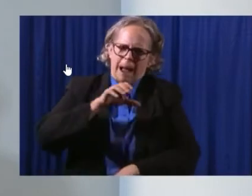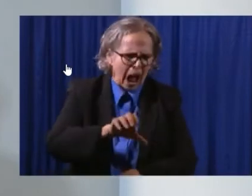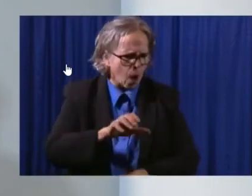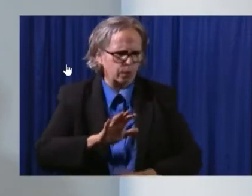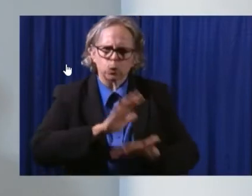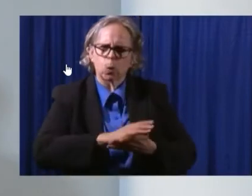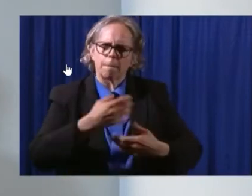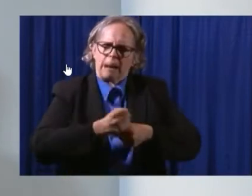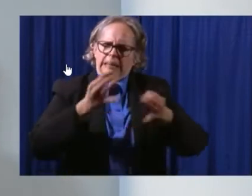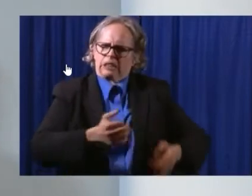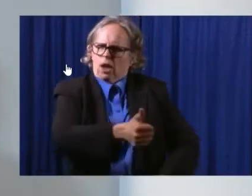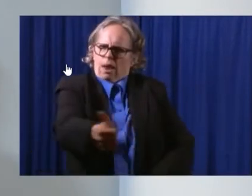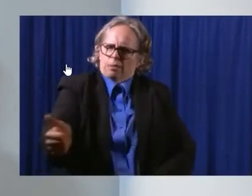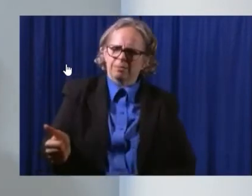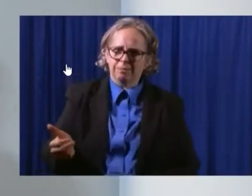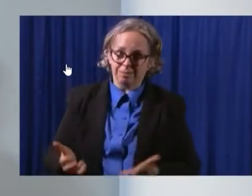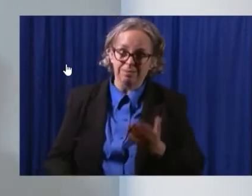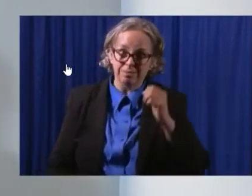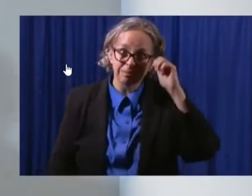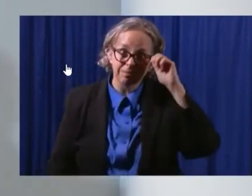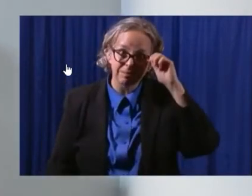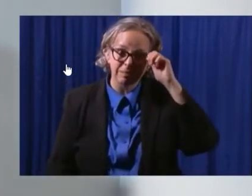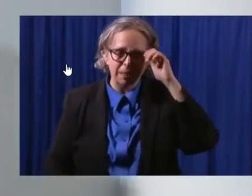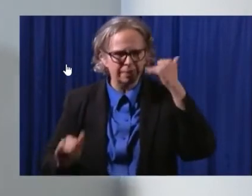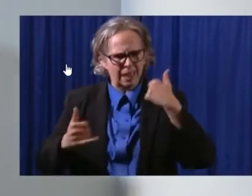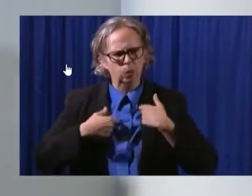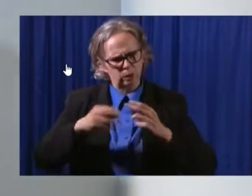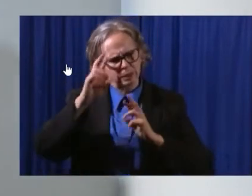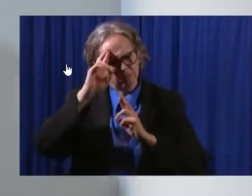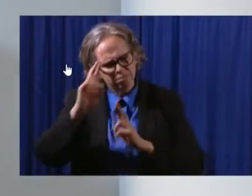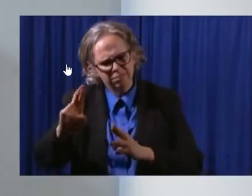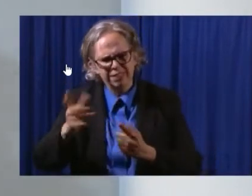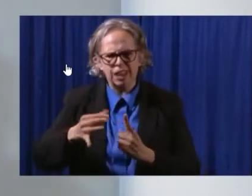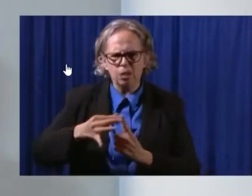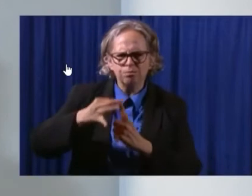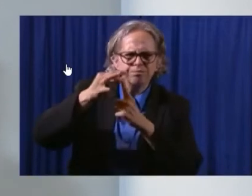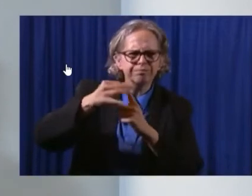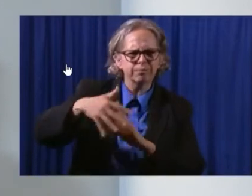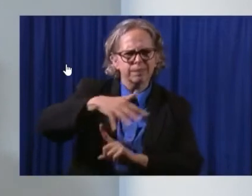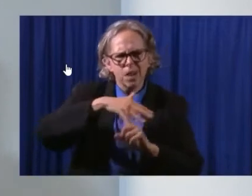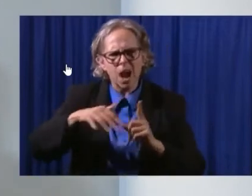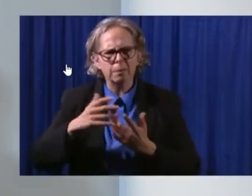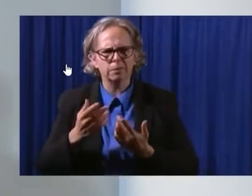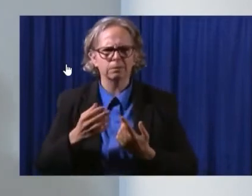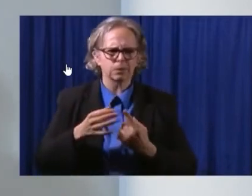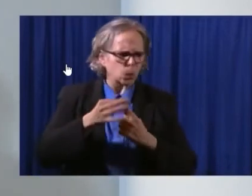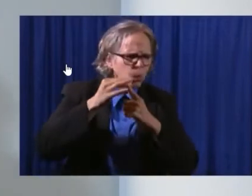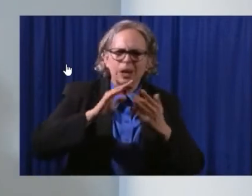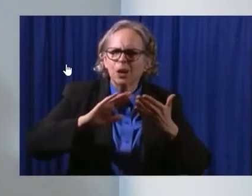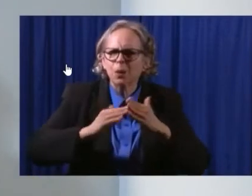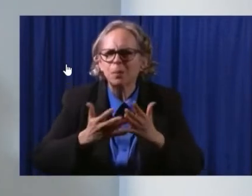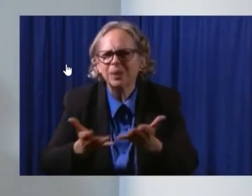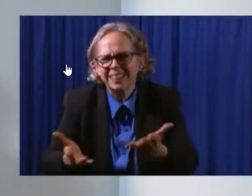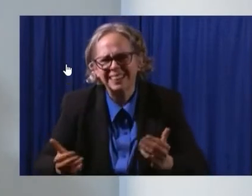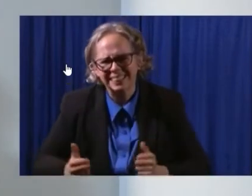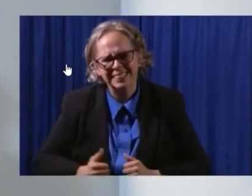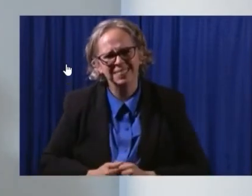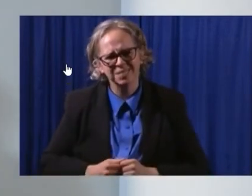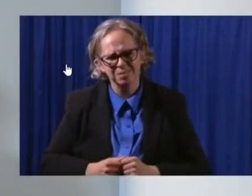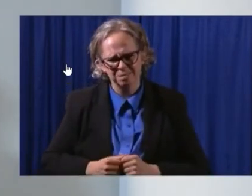the unique resources and the changing environment that we saw happens in our communities from time to time with the spread